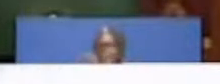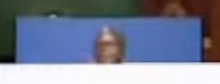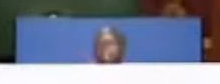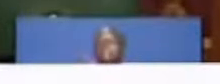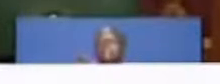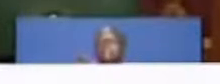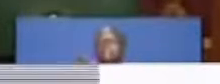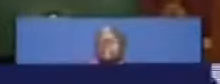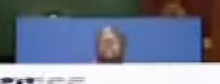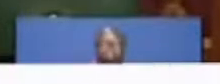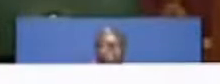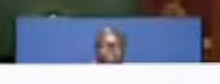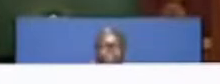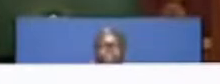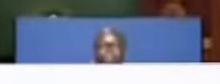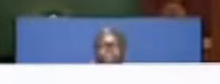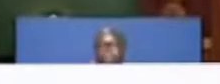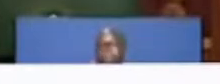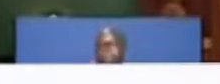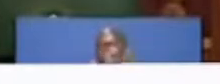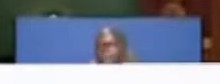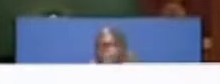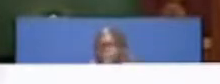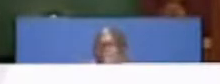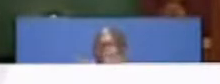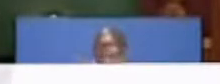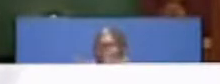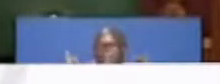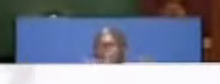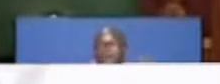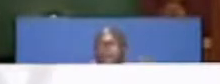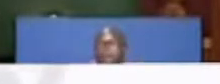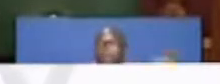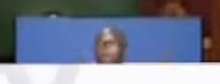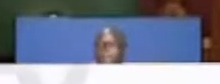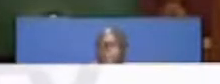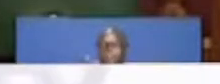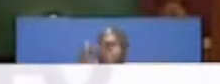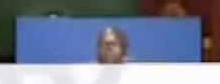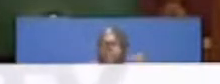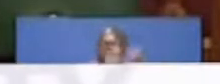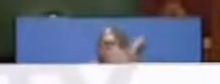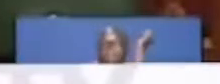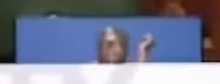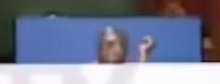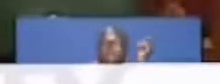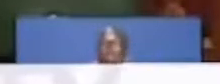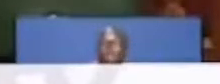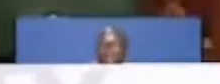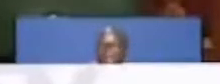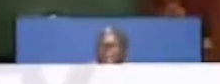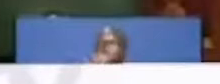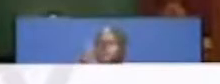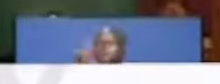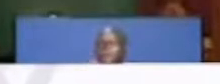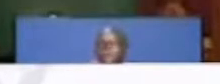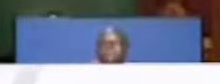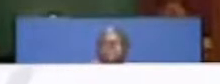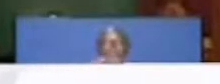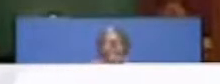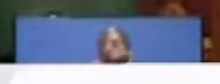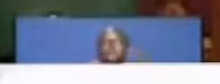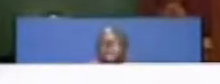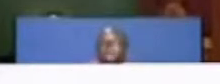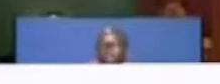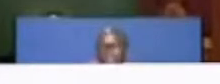intent. The first one is liberating our people from the poverty of dignity caused by inadequate services. The